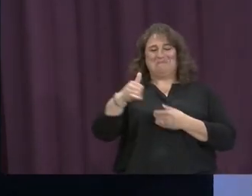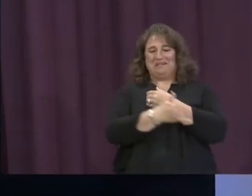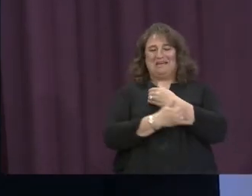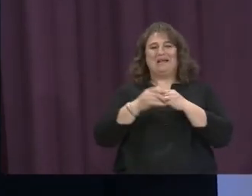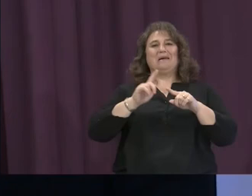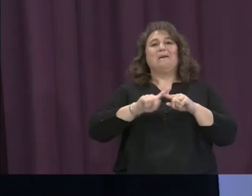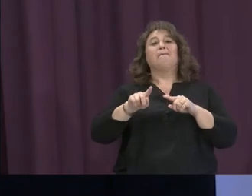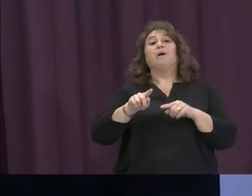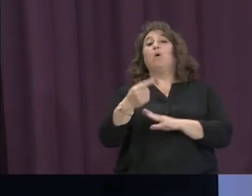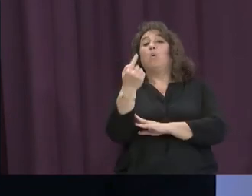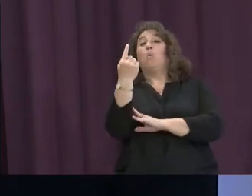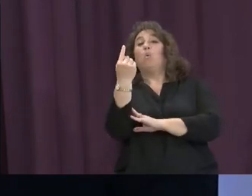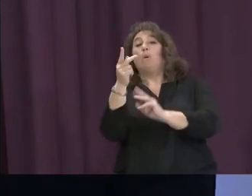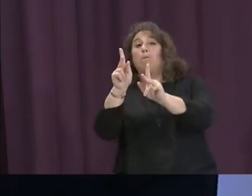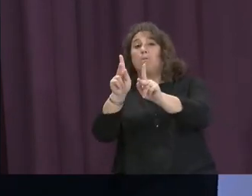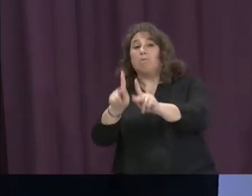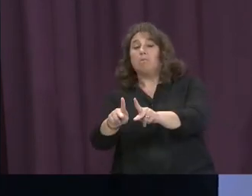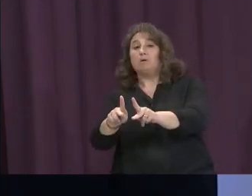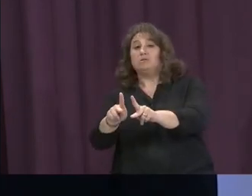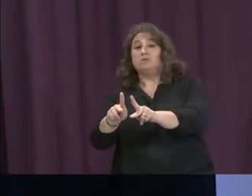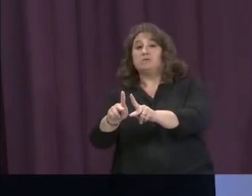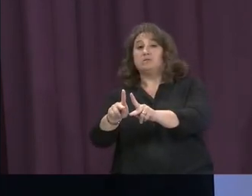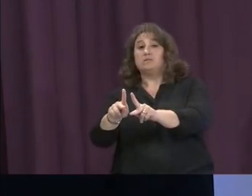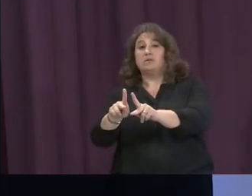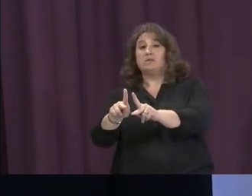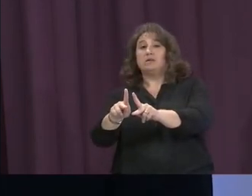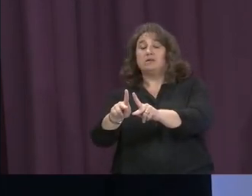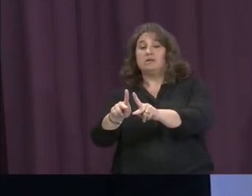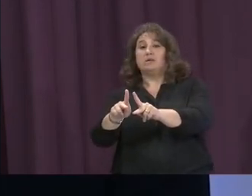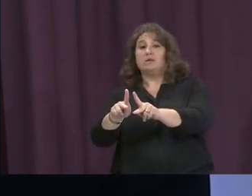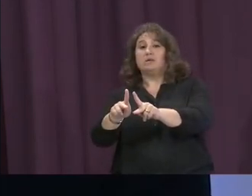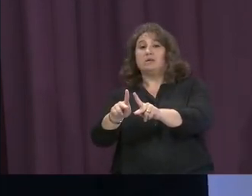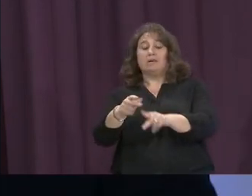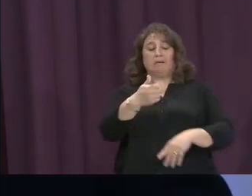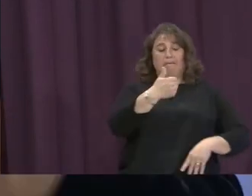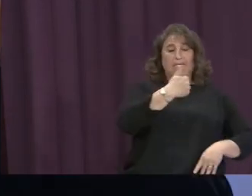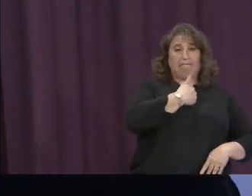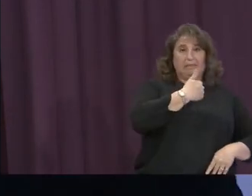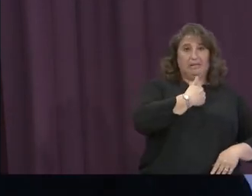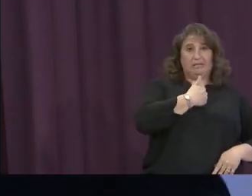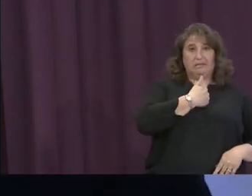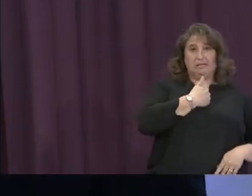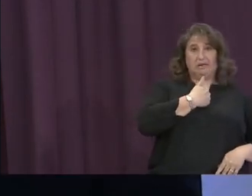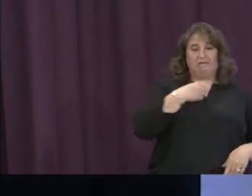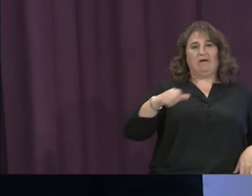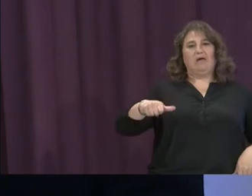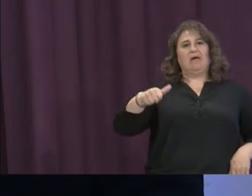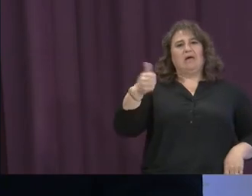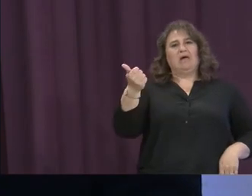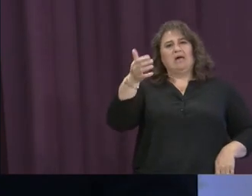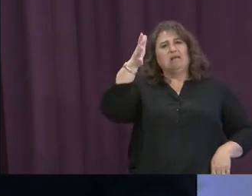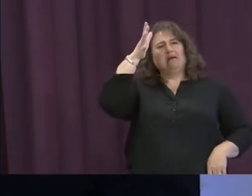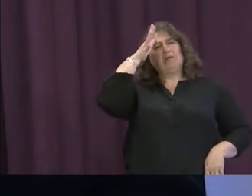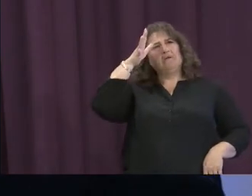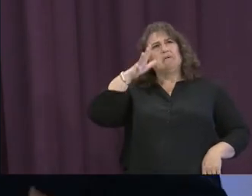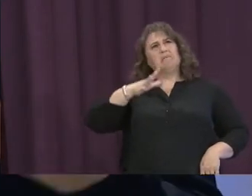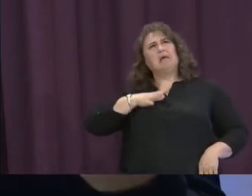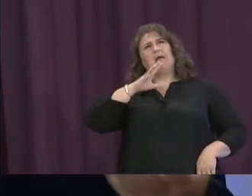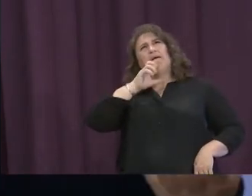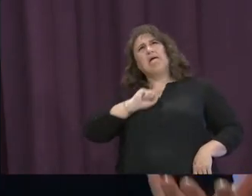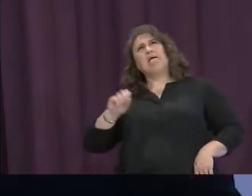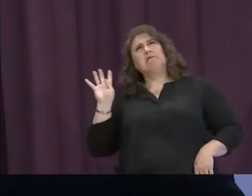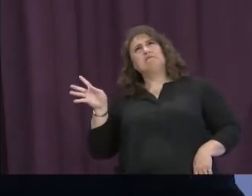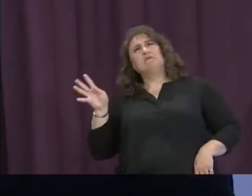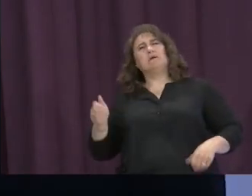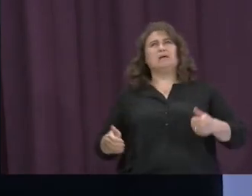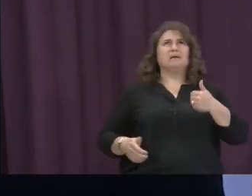one of the candidates looked up at it was me and there was a gentleman. He was probably in his 40s. I was